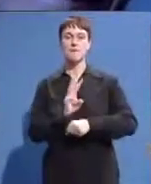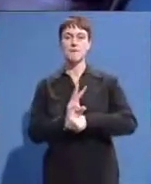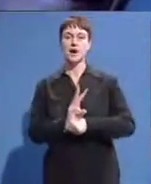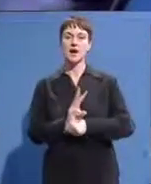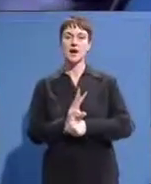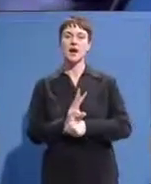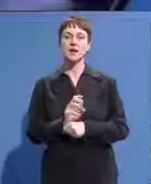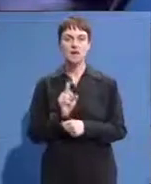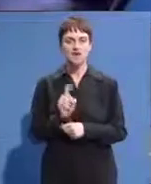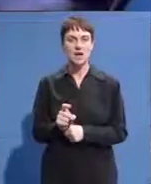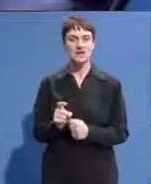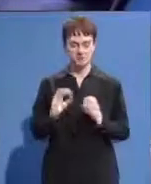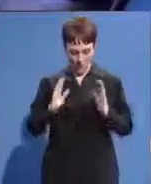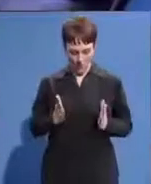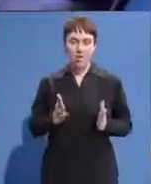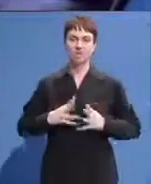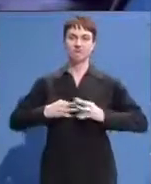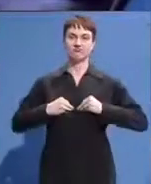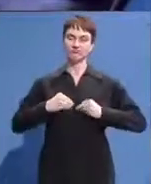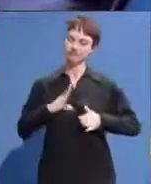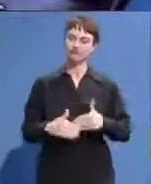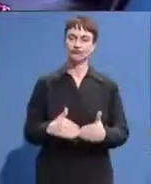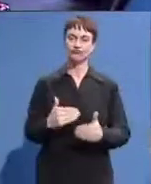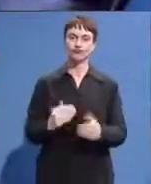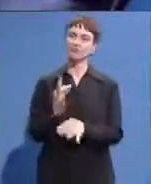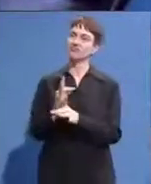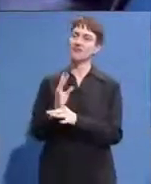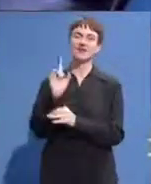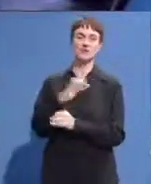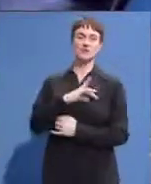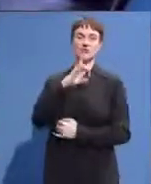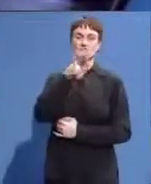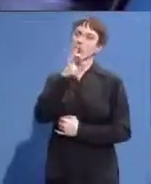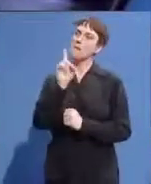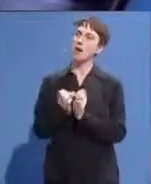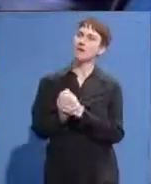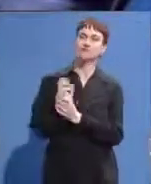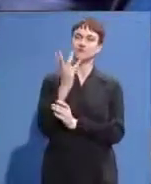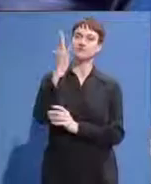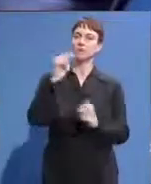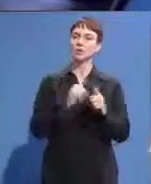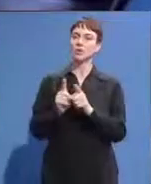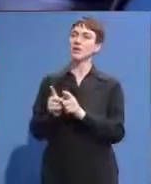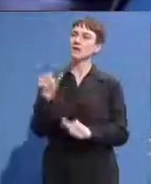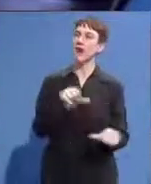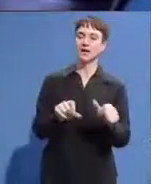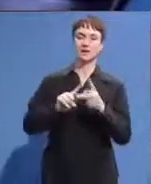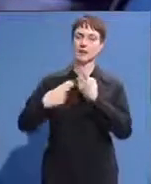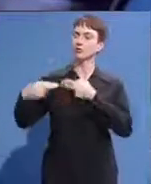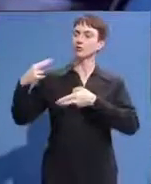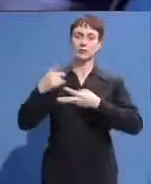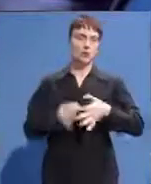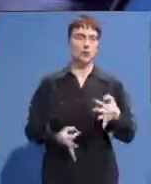messages of their own bodies. Let's allow our father spirits to stretch and match science, history, and politics. Let